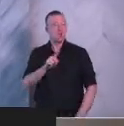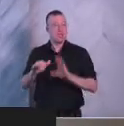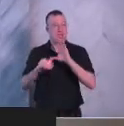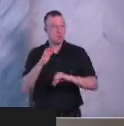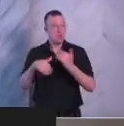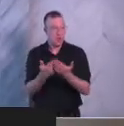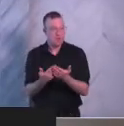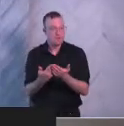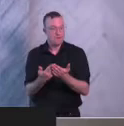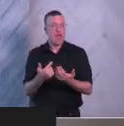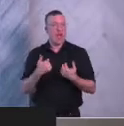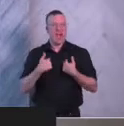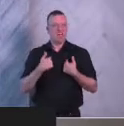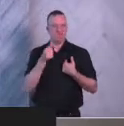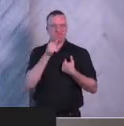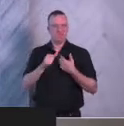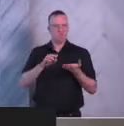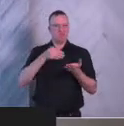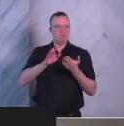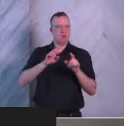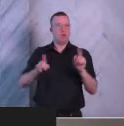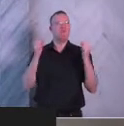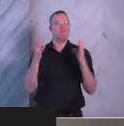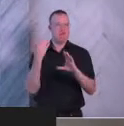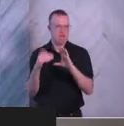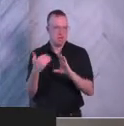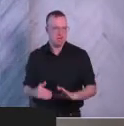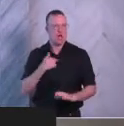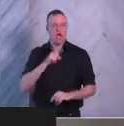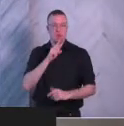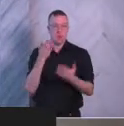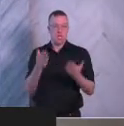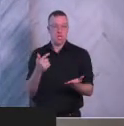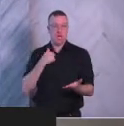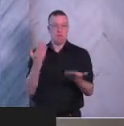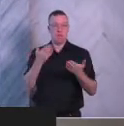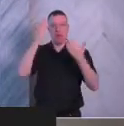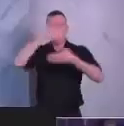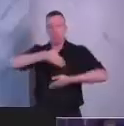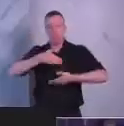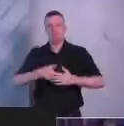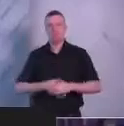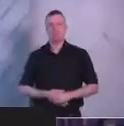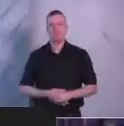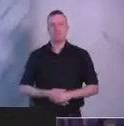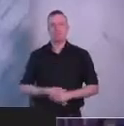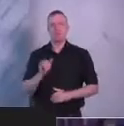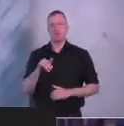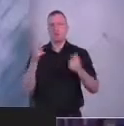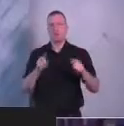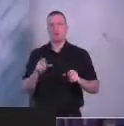came. I was not excluded, but there were lots of emails and I'm sure it was there. I've probably just missed it, is what's happened.